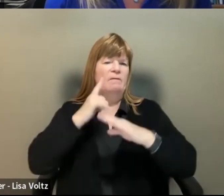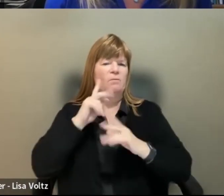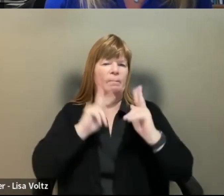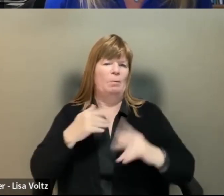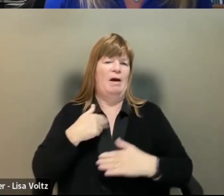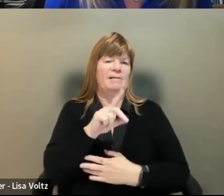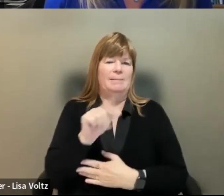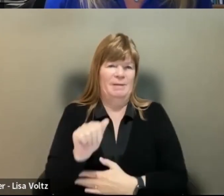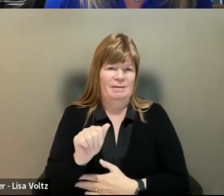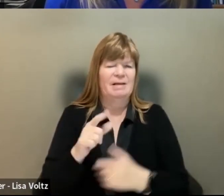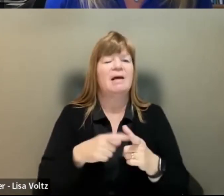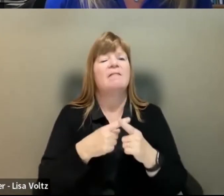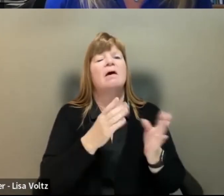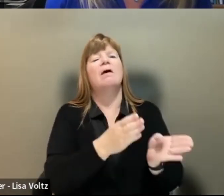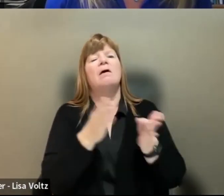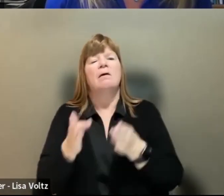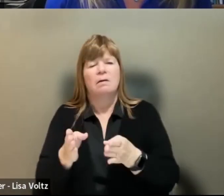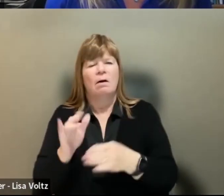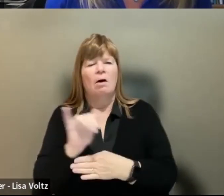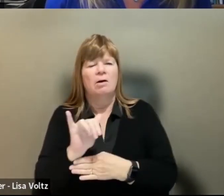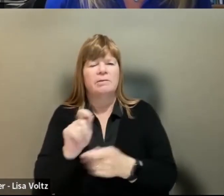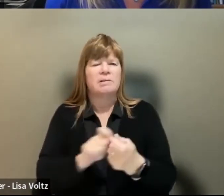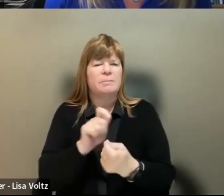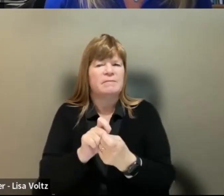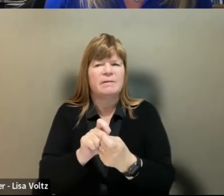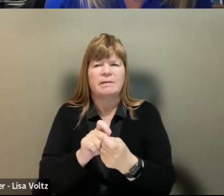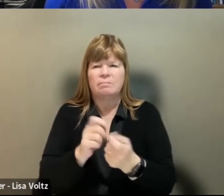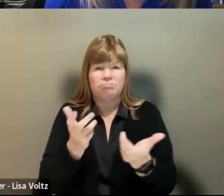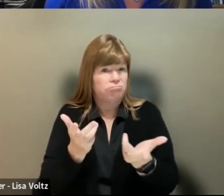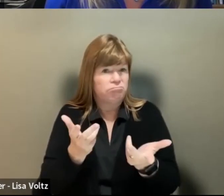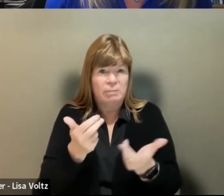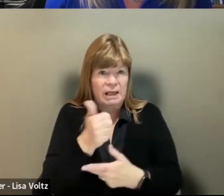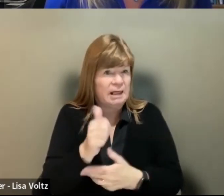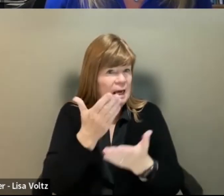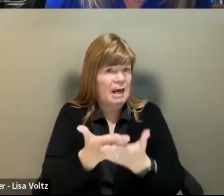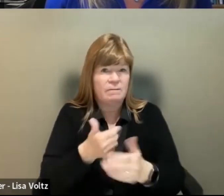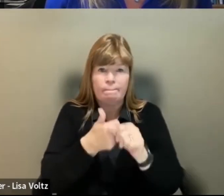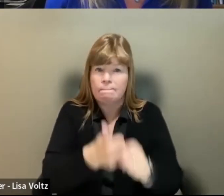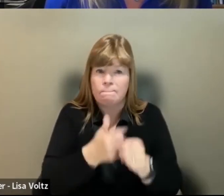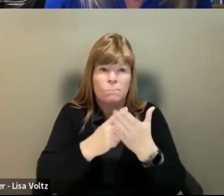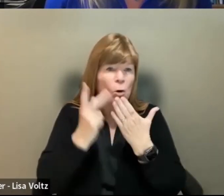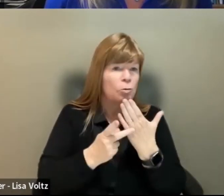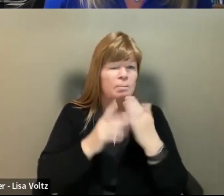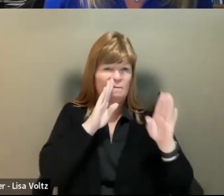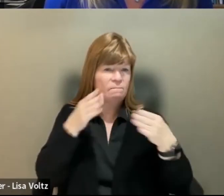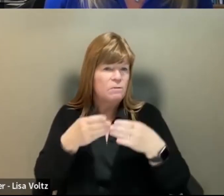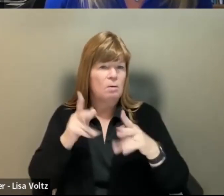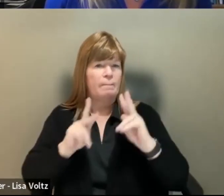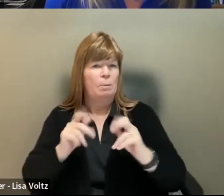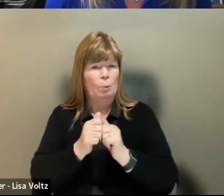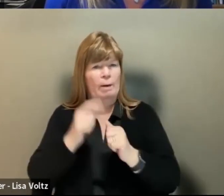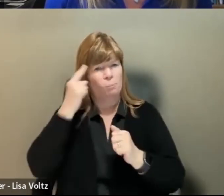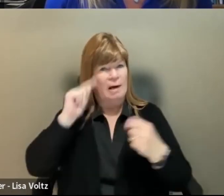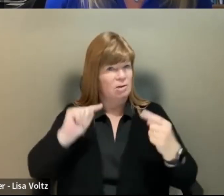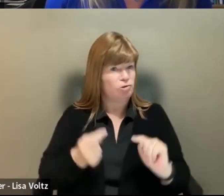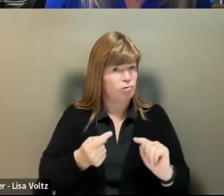let us know, are there any evidence-based programs focused on people with brain injury? That would be really